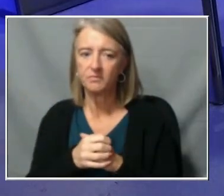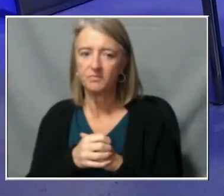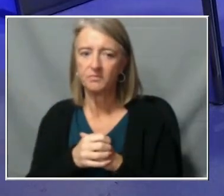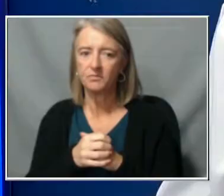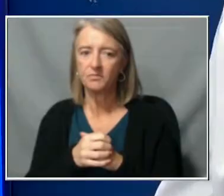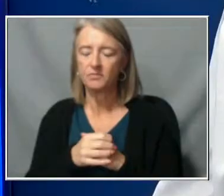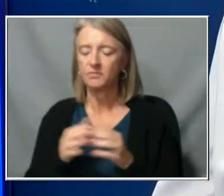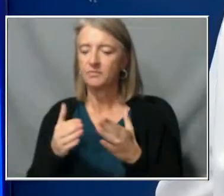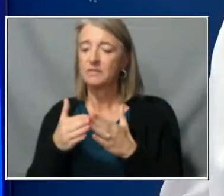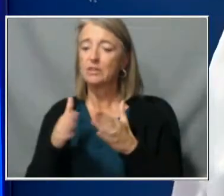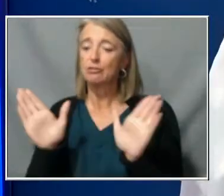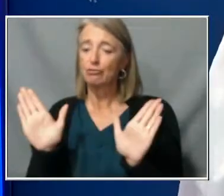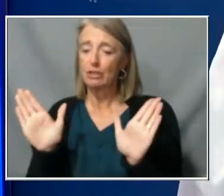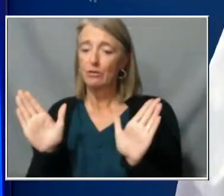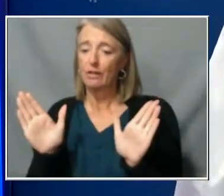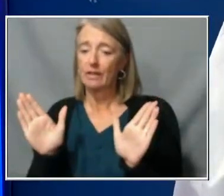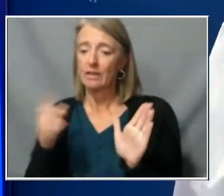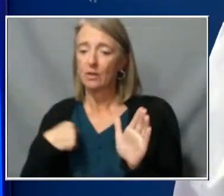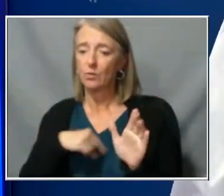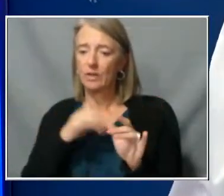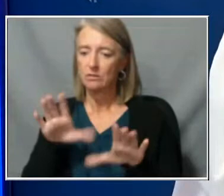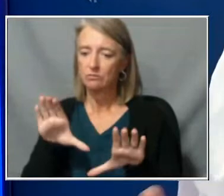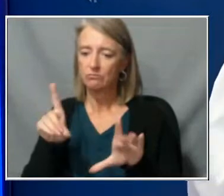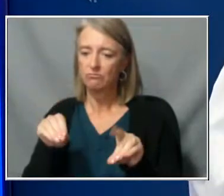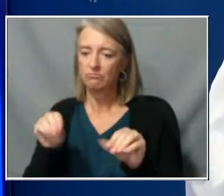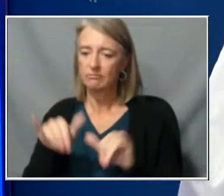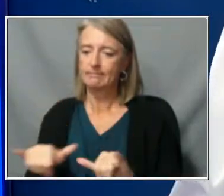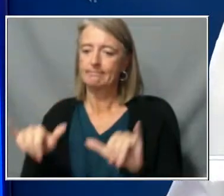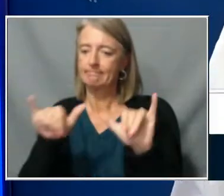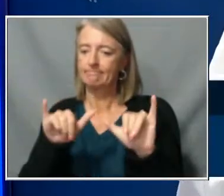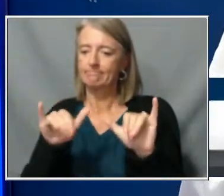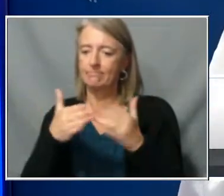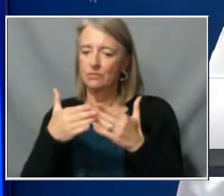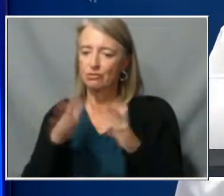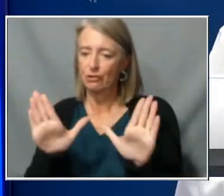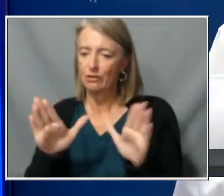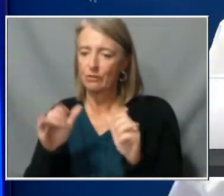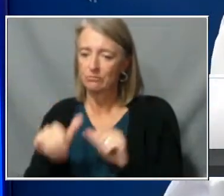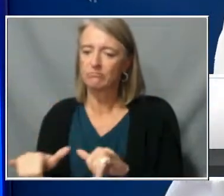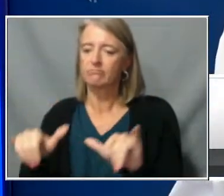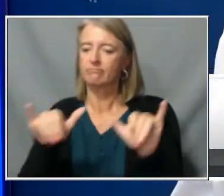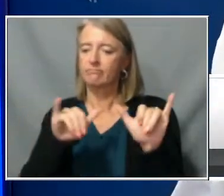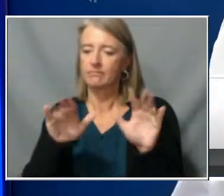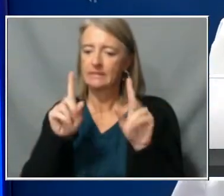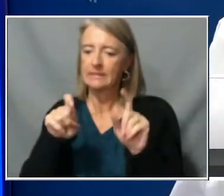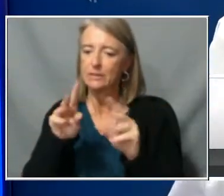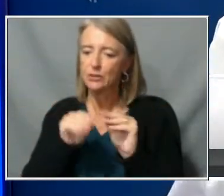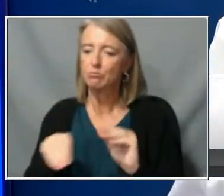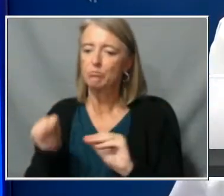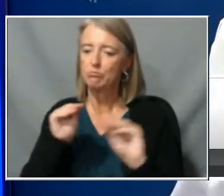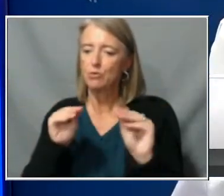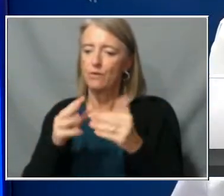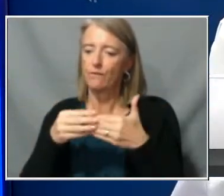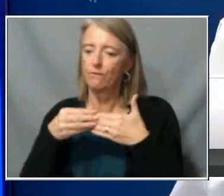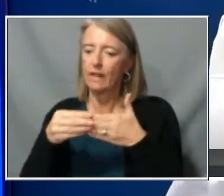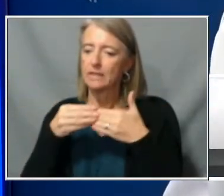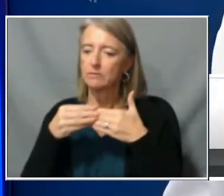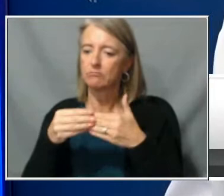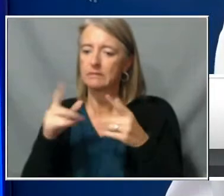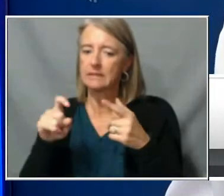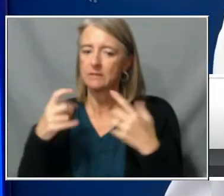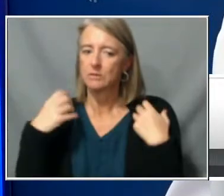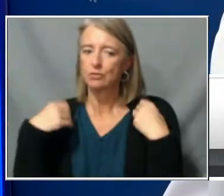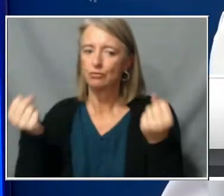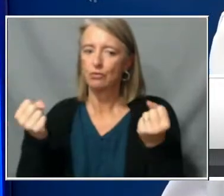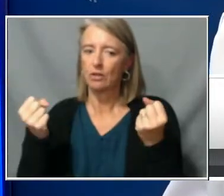generally speaking, we can all do the same thing, right? Generally speaking, we all just need to move. We need to be flexible. We need to be strong. I